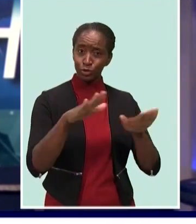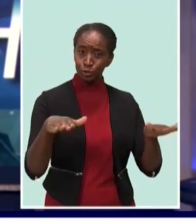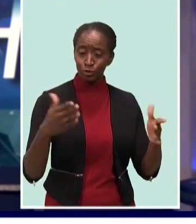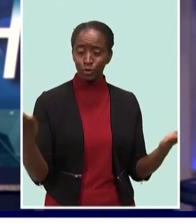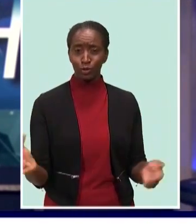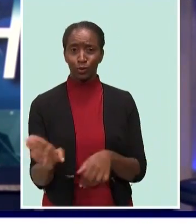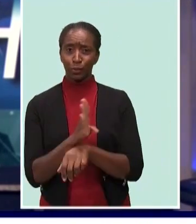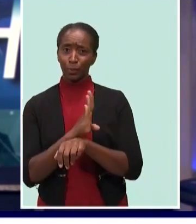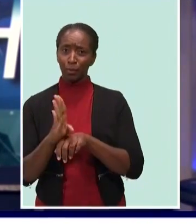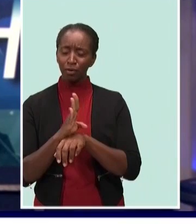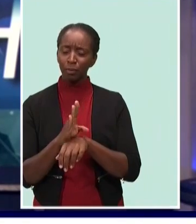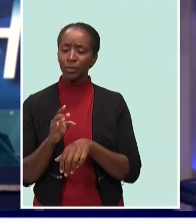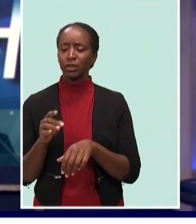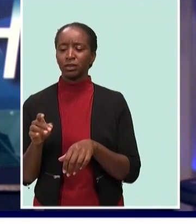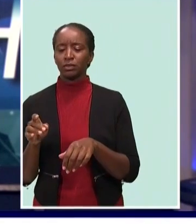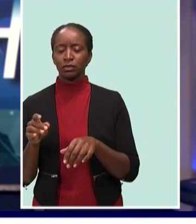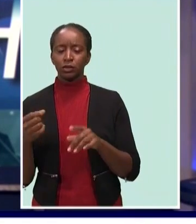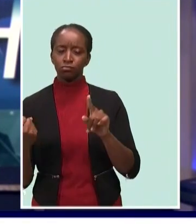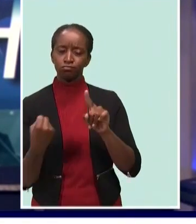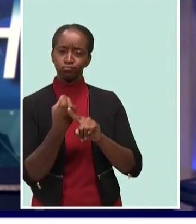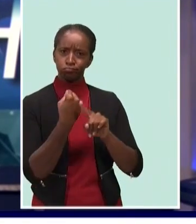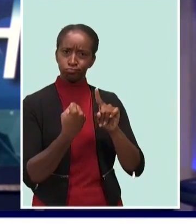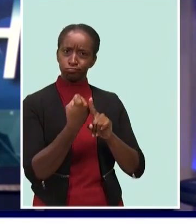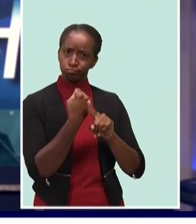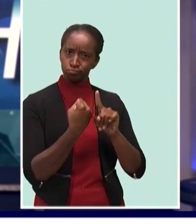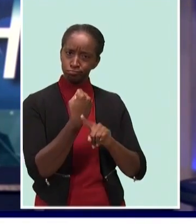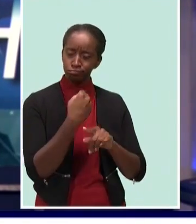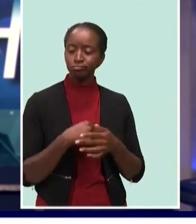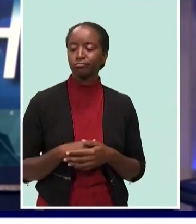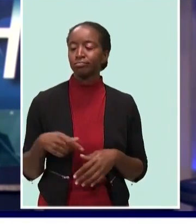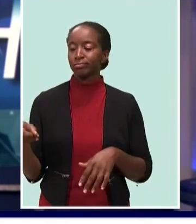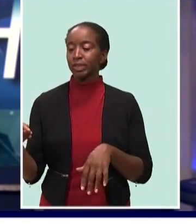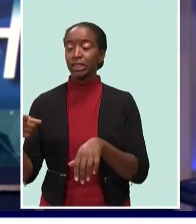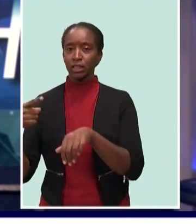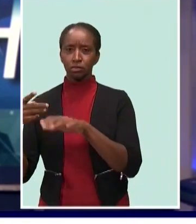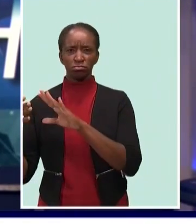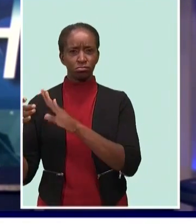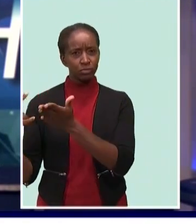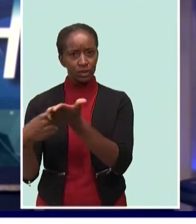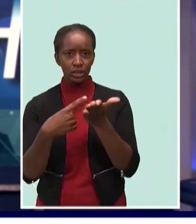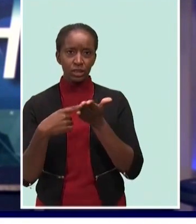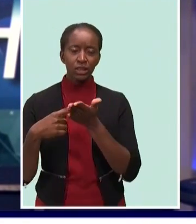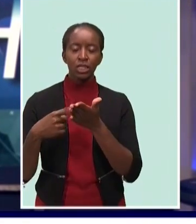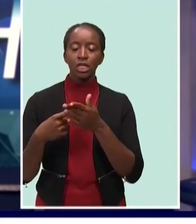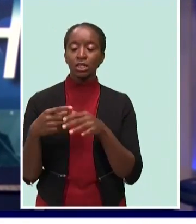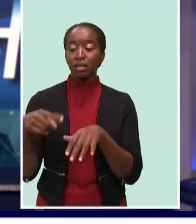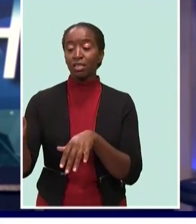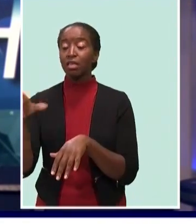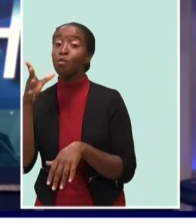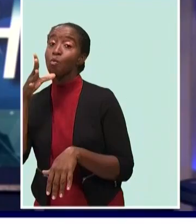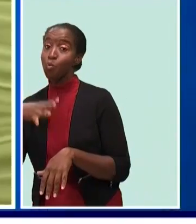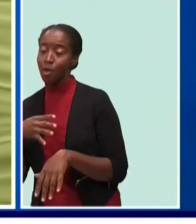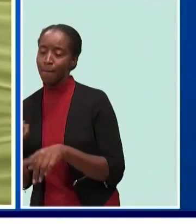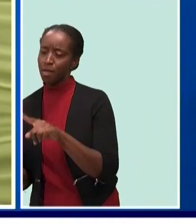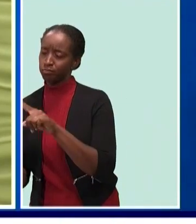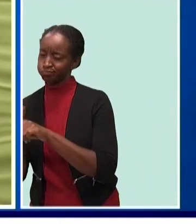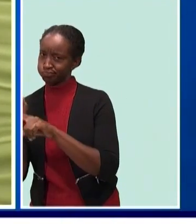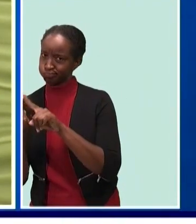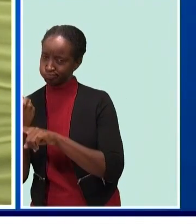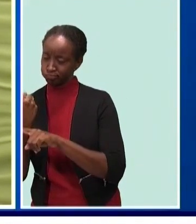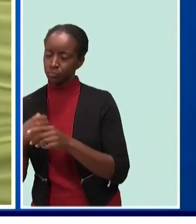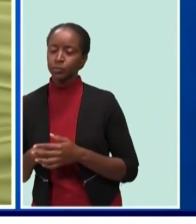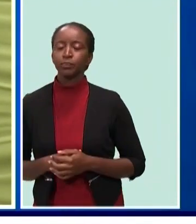too widespread. He's also spoken out about violence against women in the region. 3 out